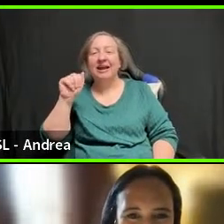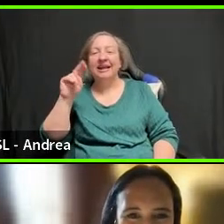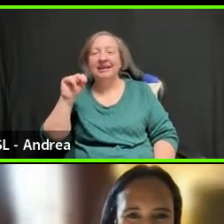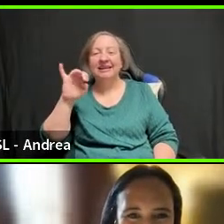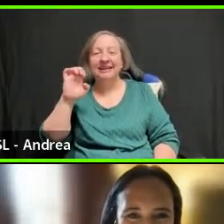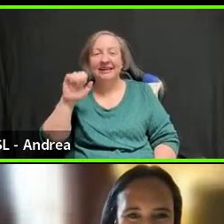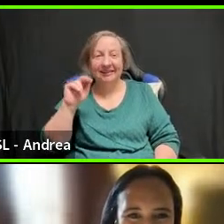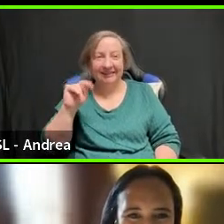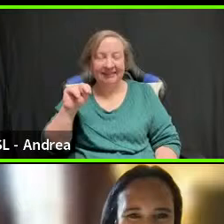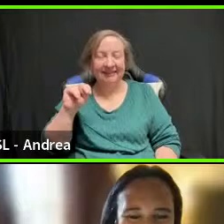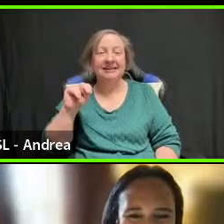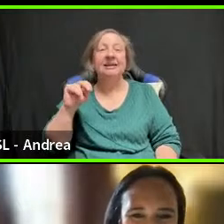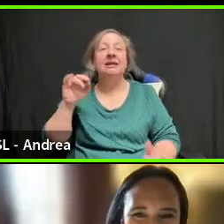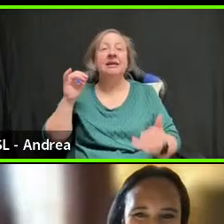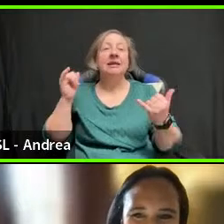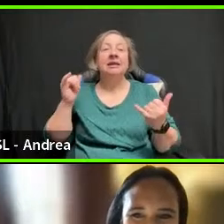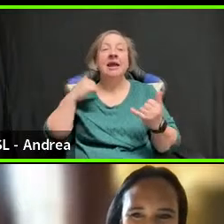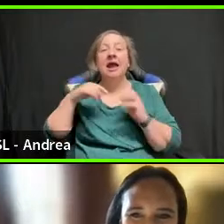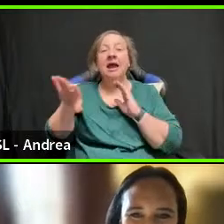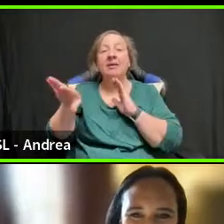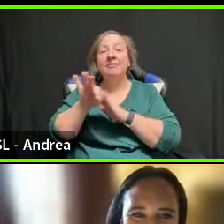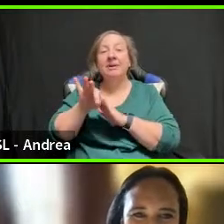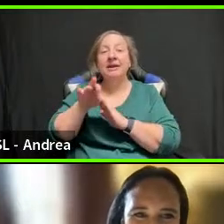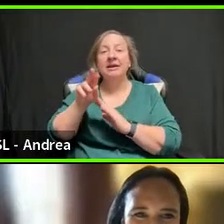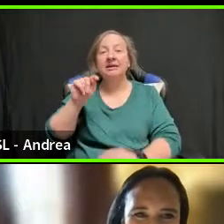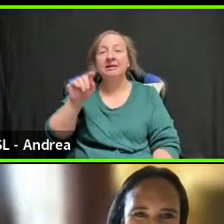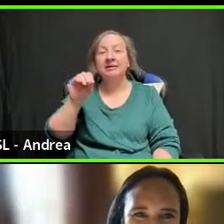Okay, and I'm picking Tom Hickey.